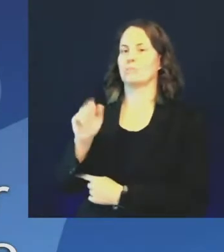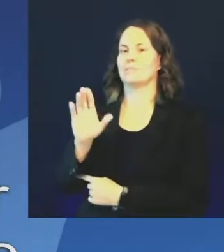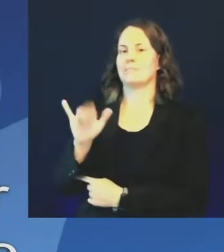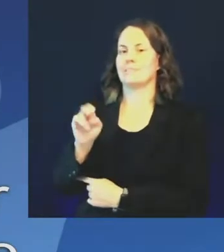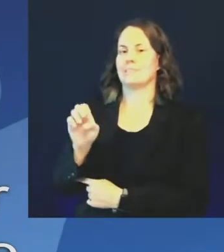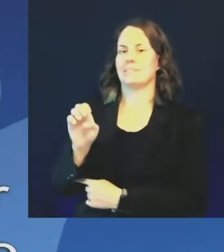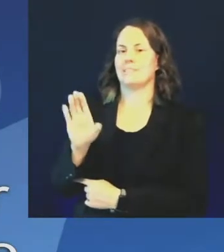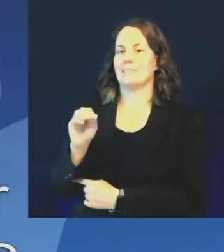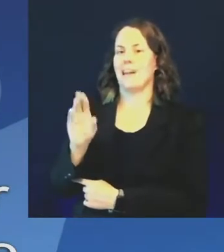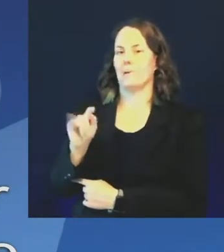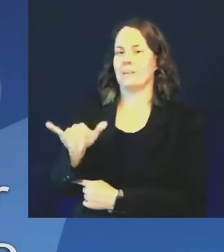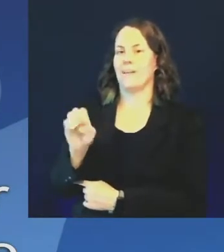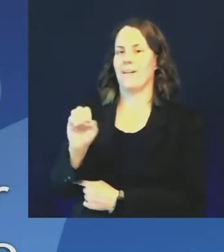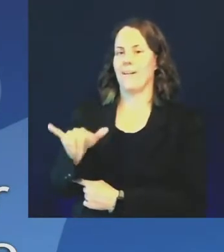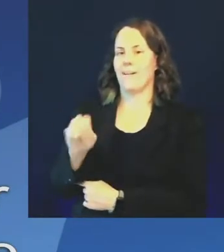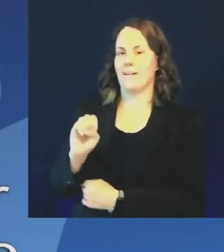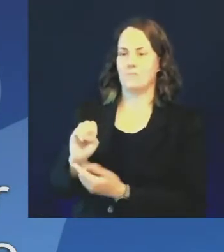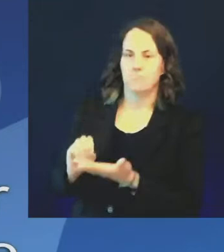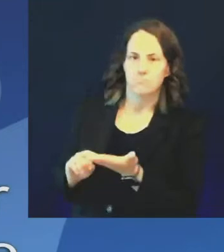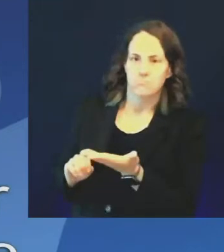Denise, Racine County I.